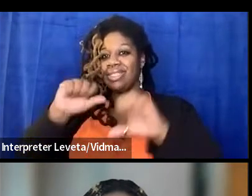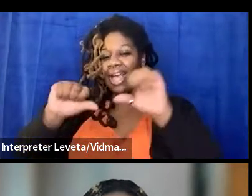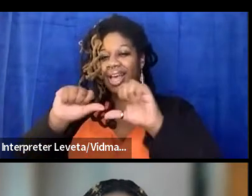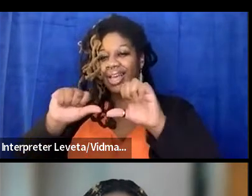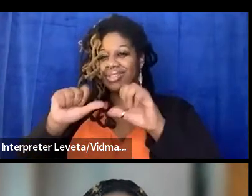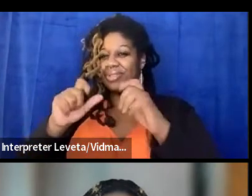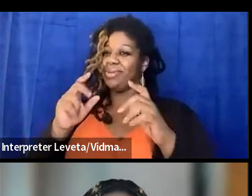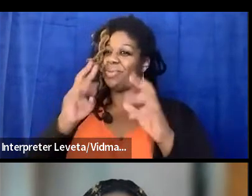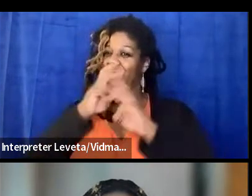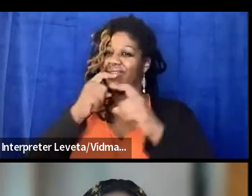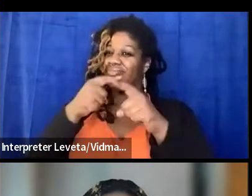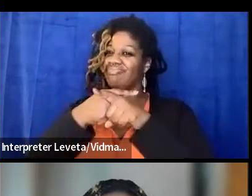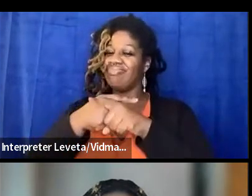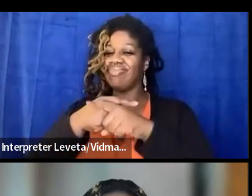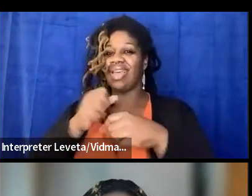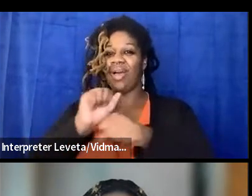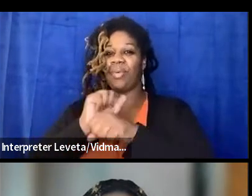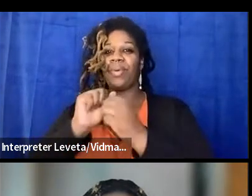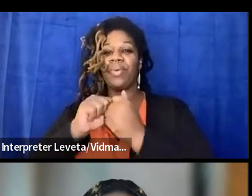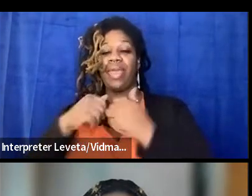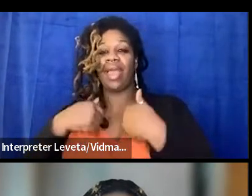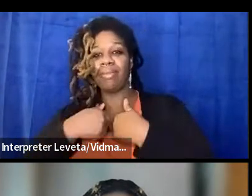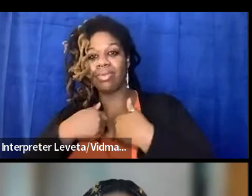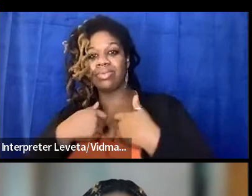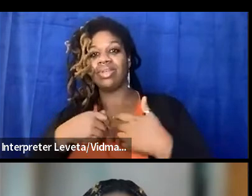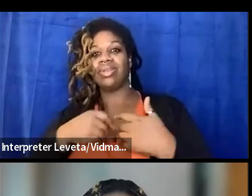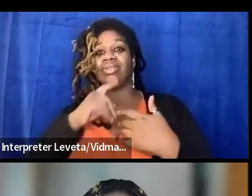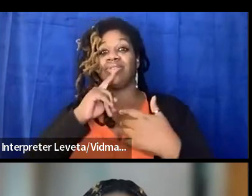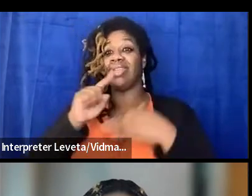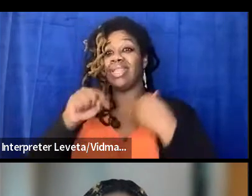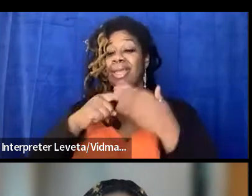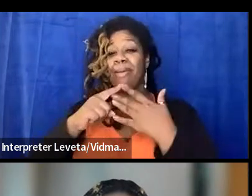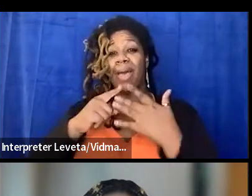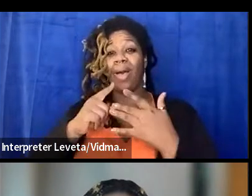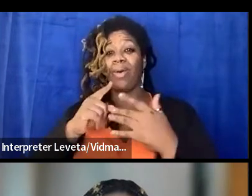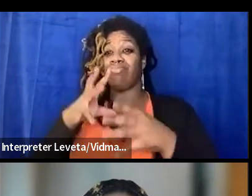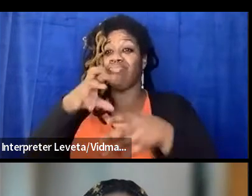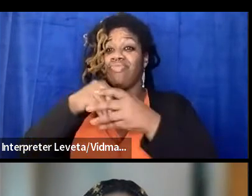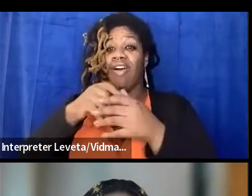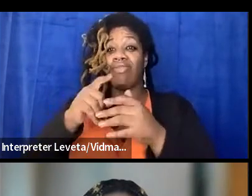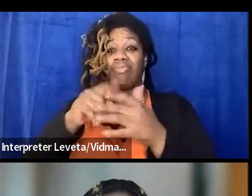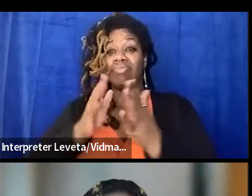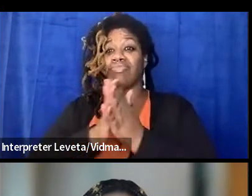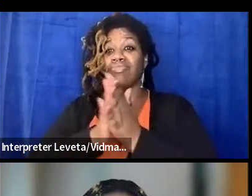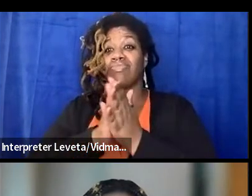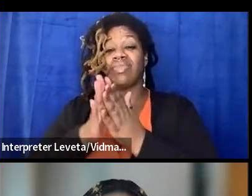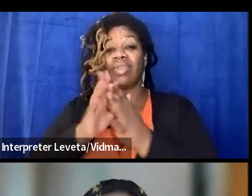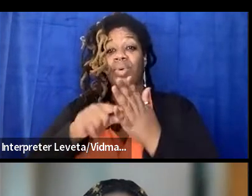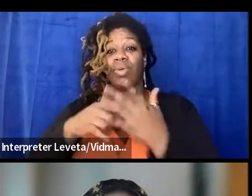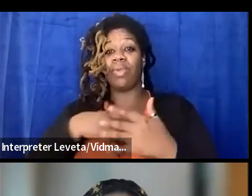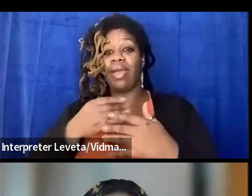So it's really about doing what you like and finding the